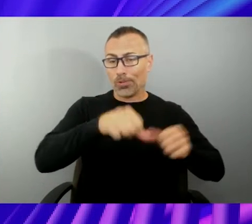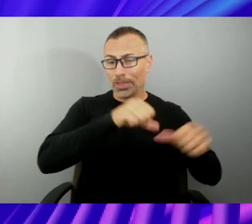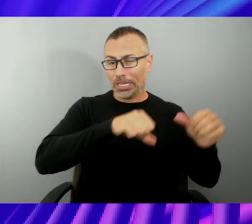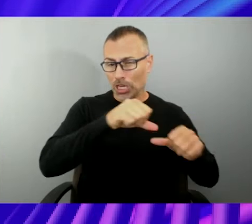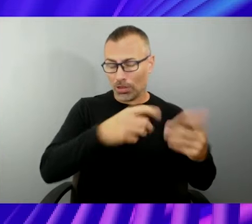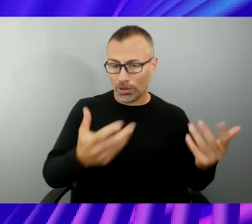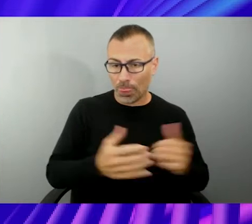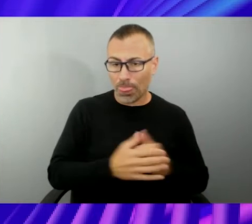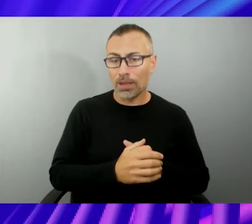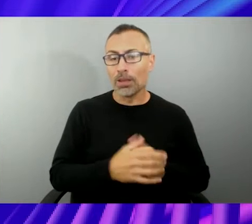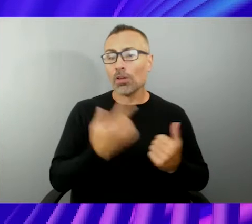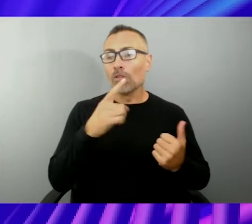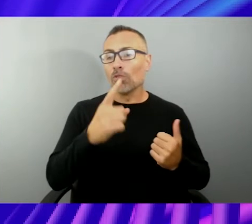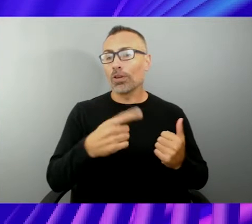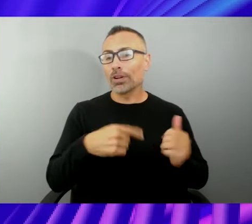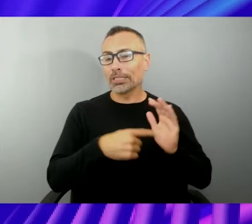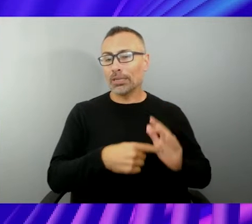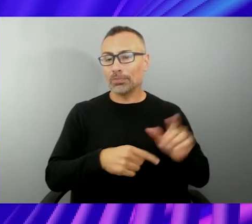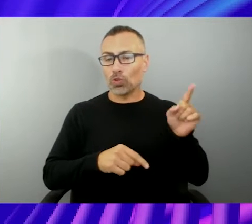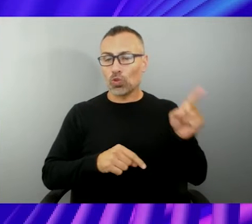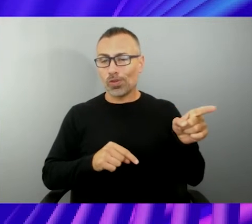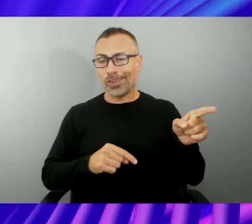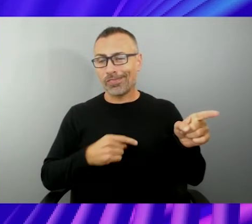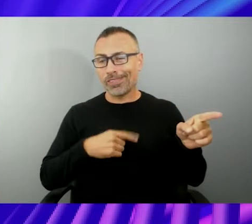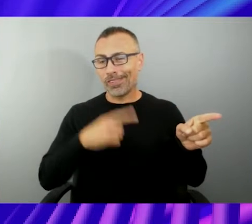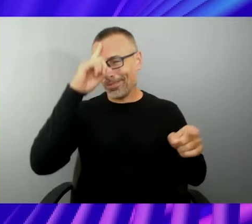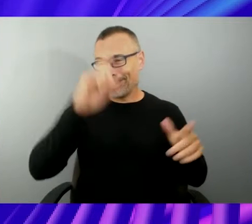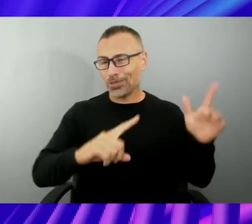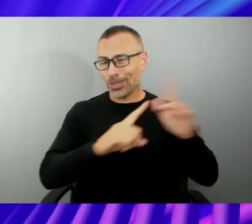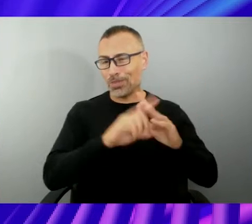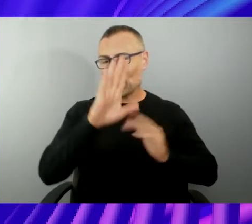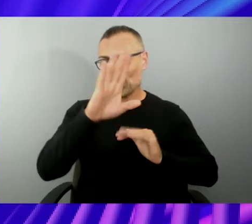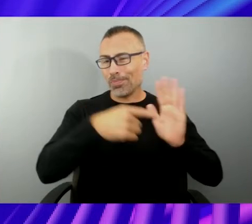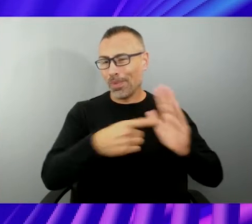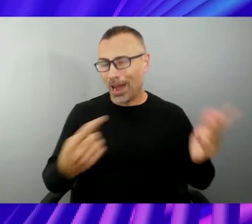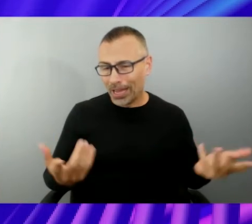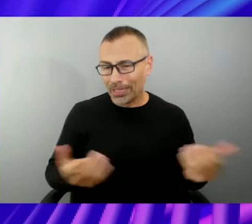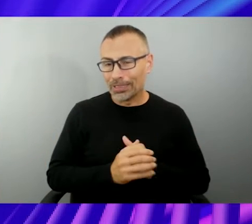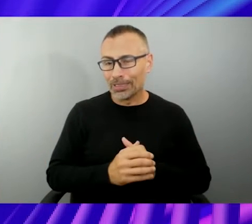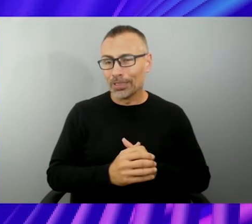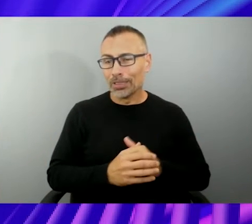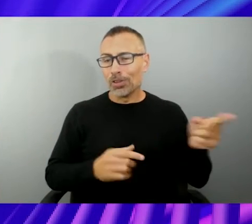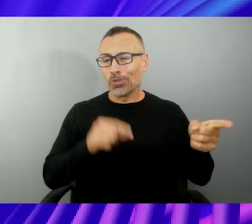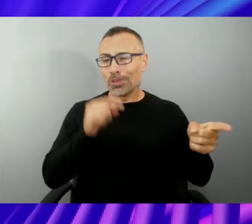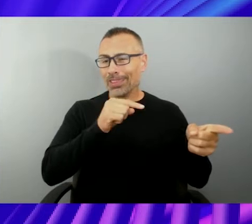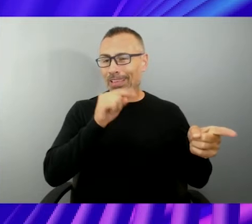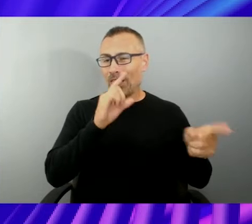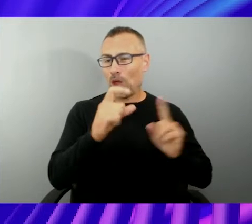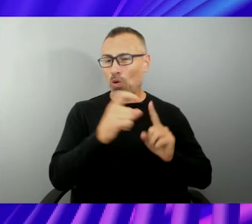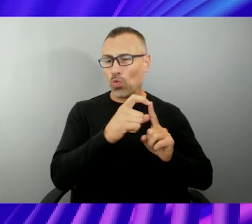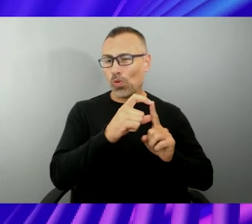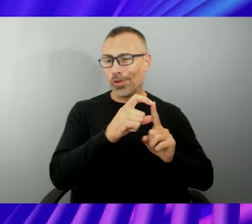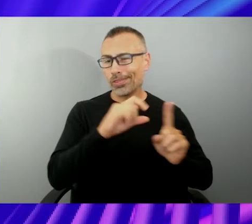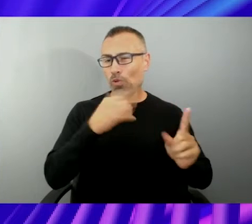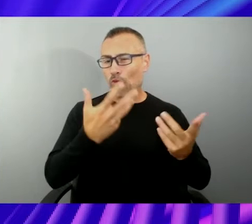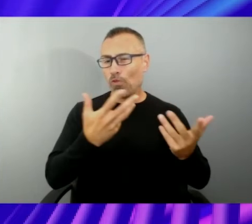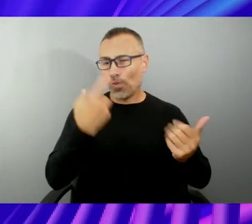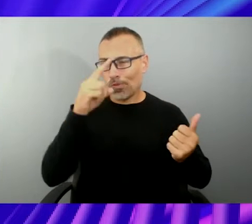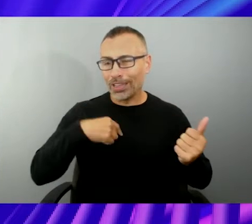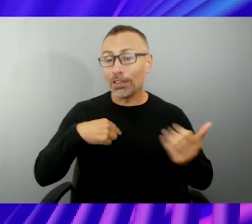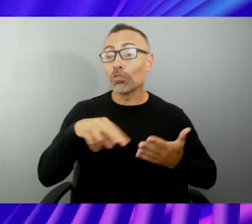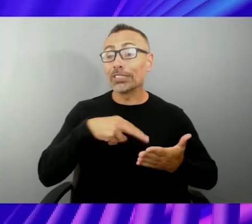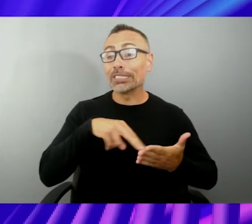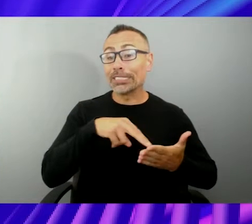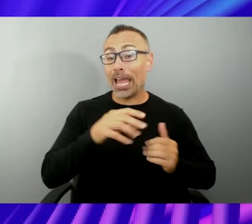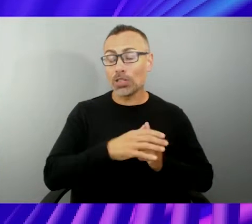like choreography. What immediately comes to your mind? A choreograph. What do you choreograph? A dance group, right? So let's take there are like a group of dancers